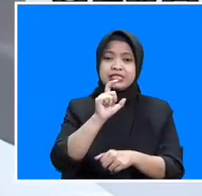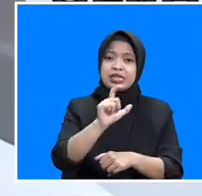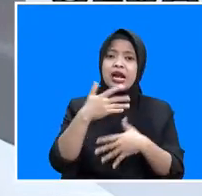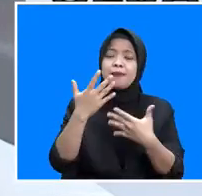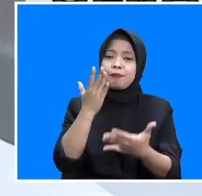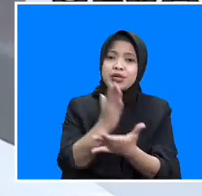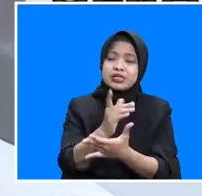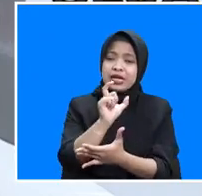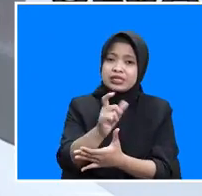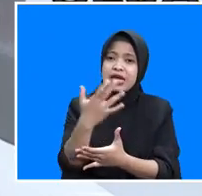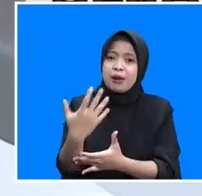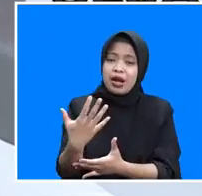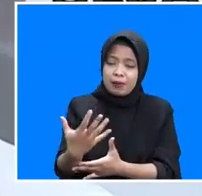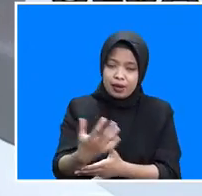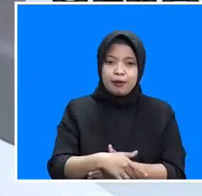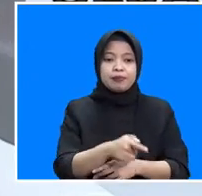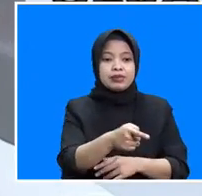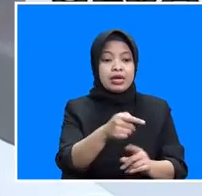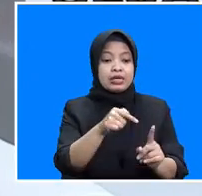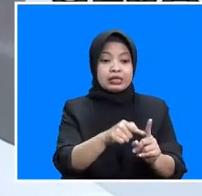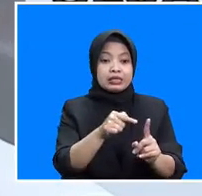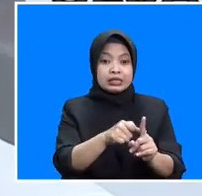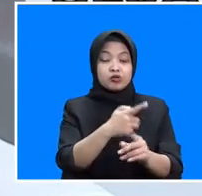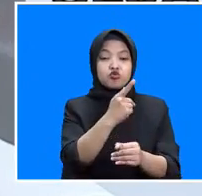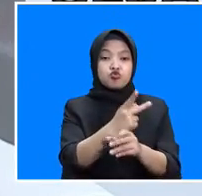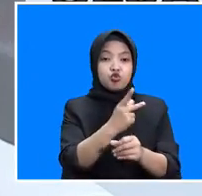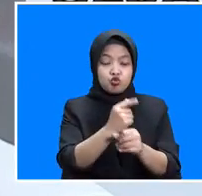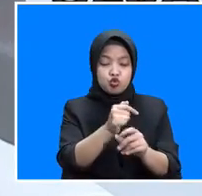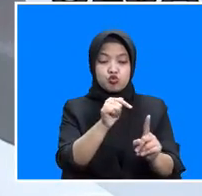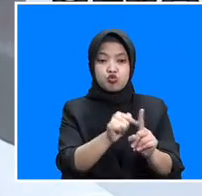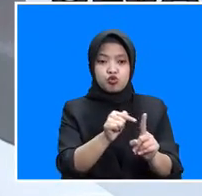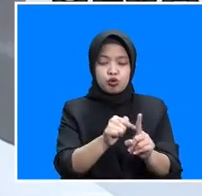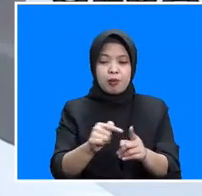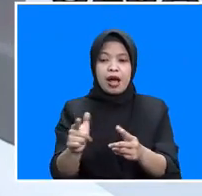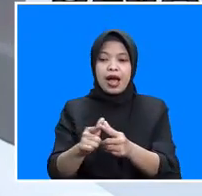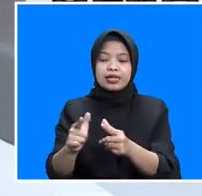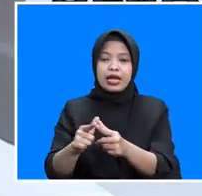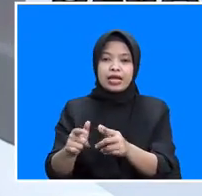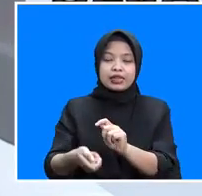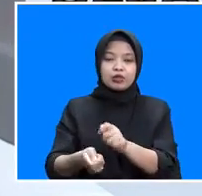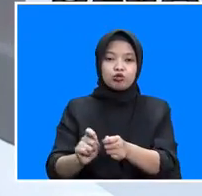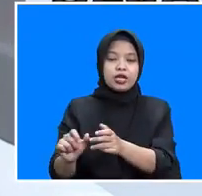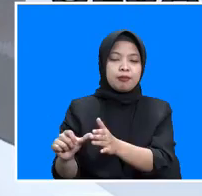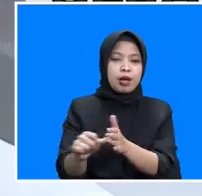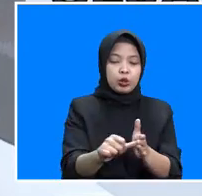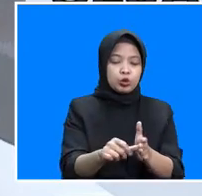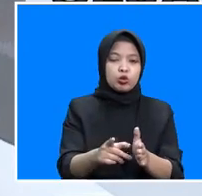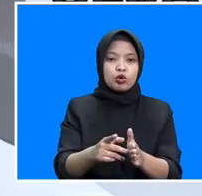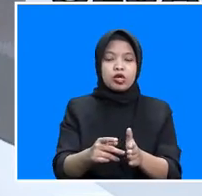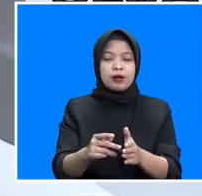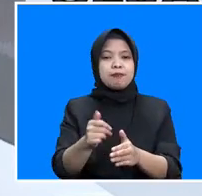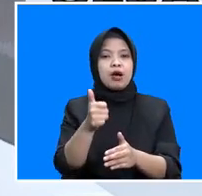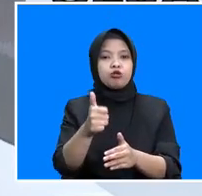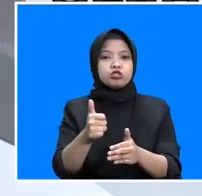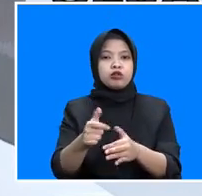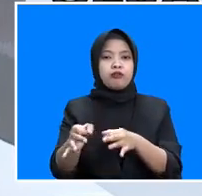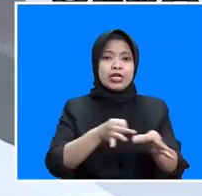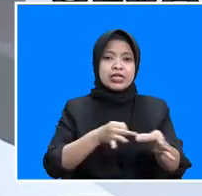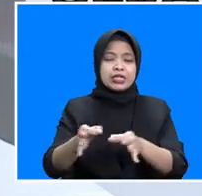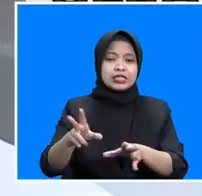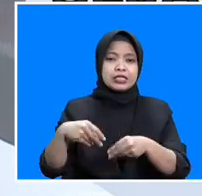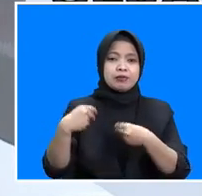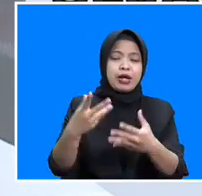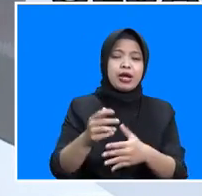teachers have adequate assessment tools that they can use to actually assess, you know, the